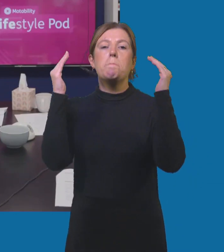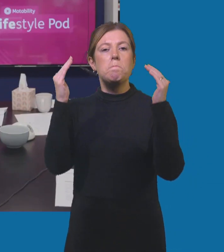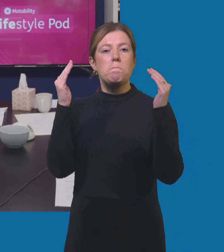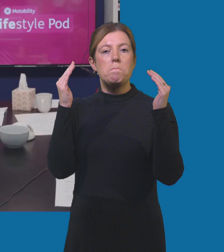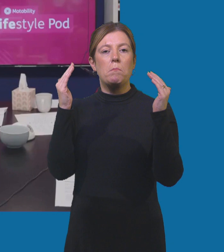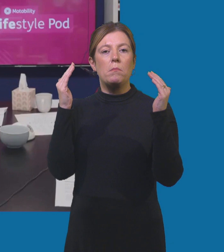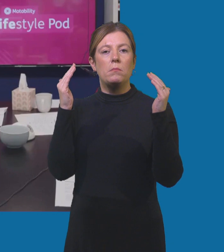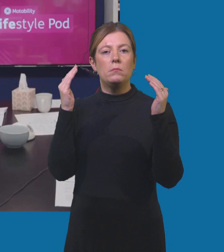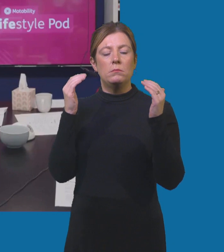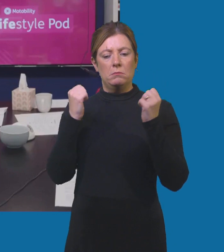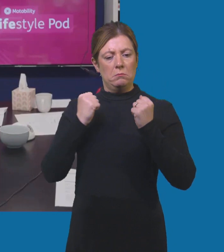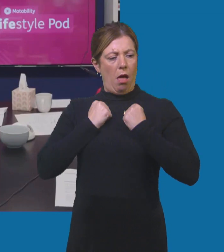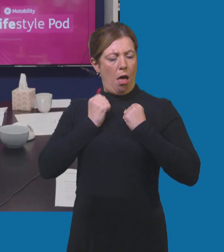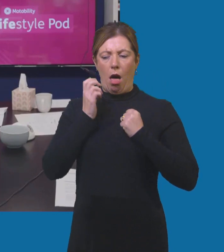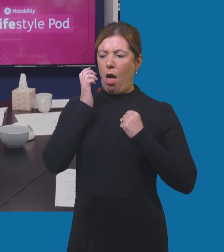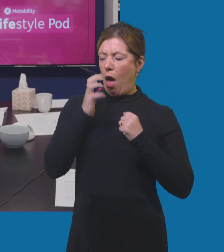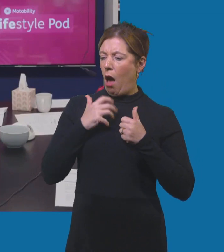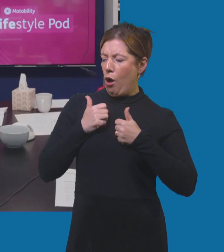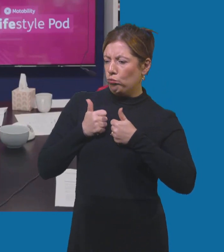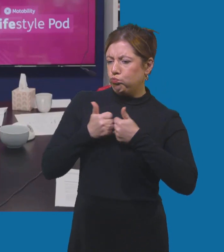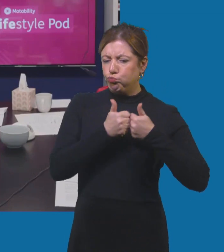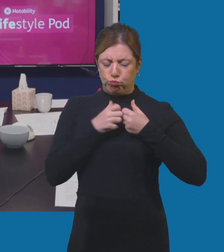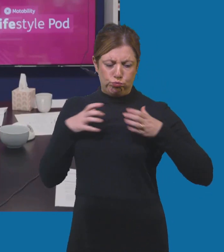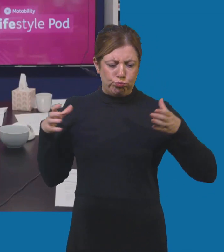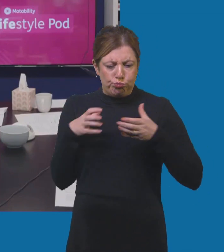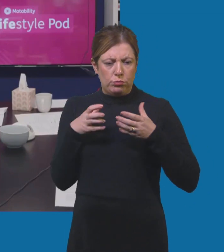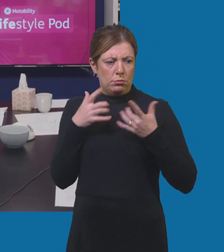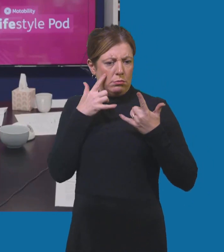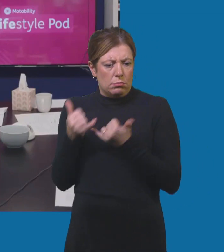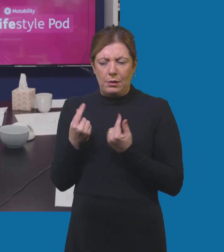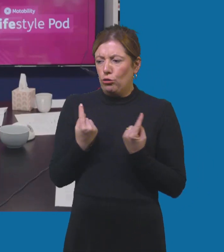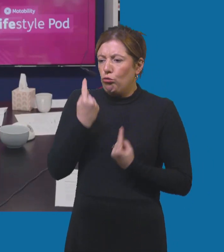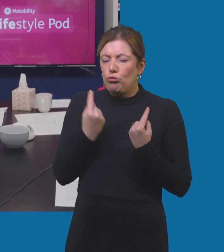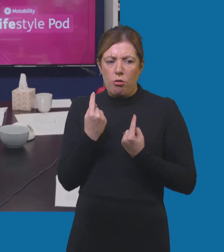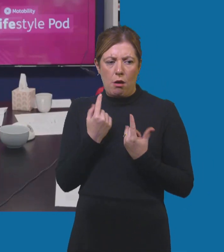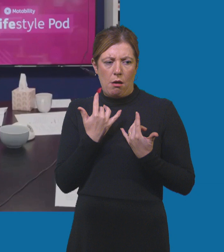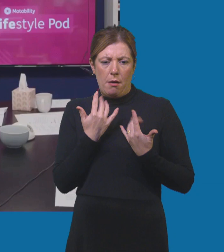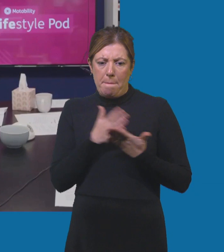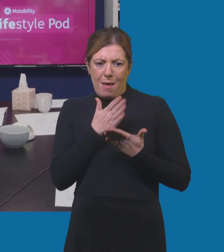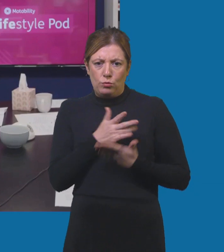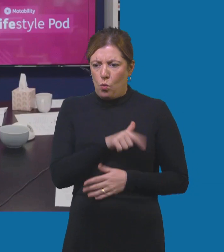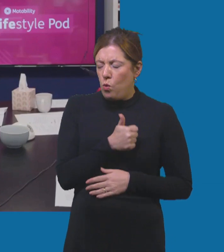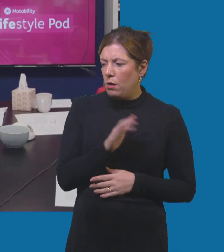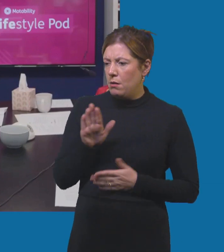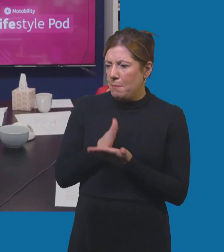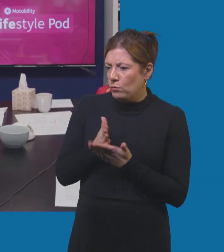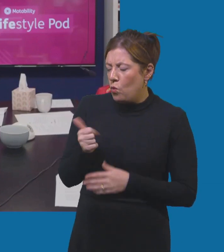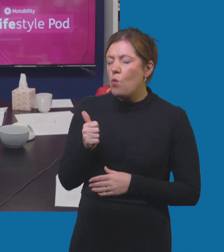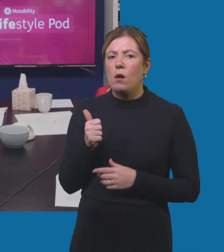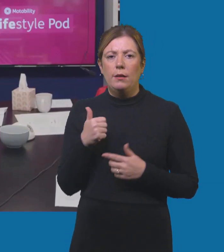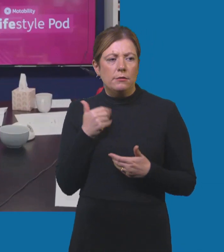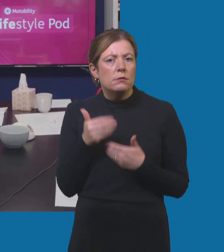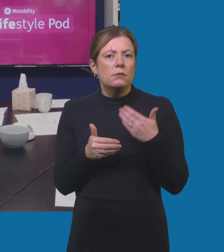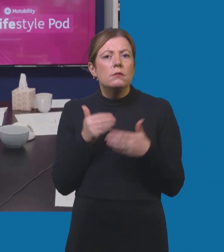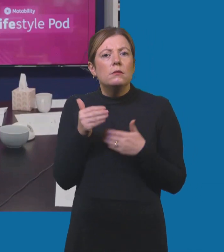strong ethos and a brotherhood, and we're always looking out for that man to our left and to our right. And we're always trying